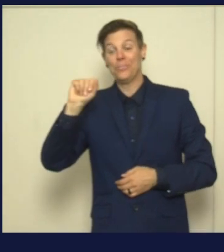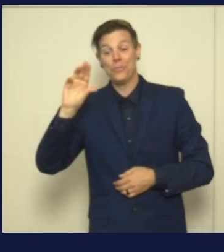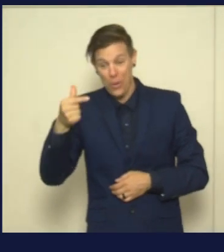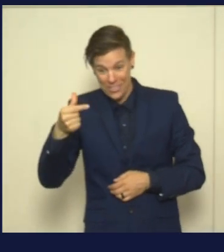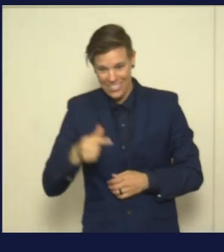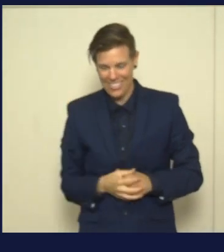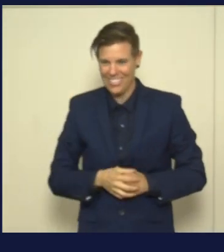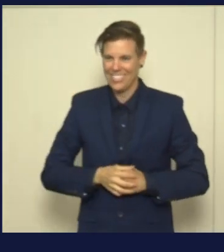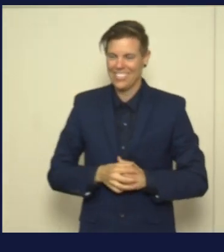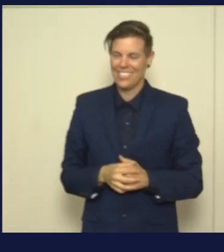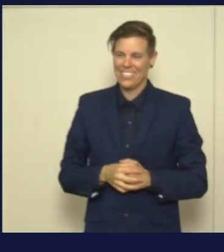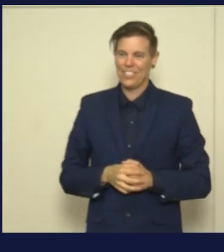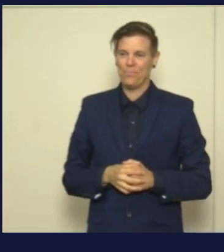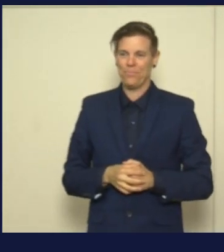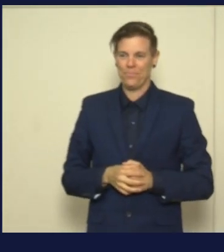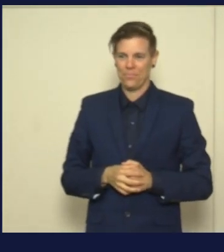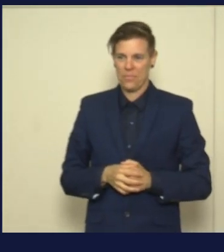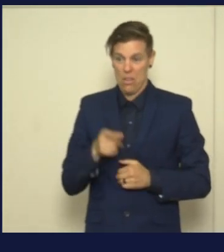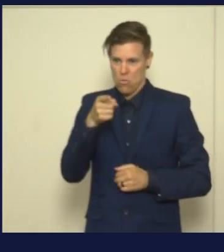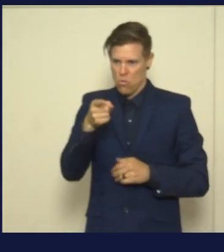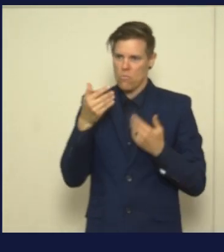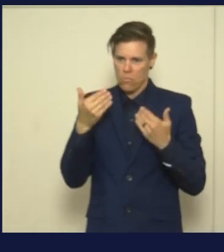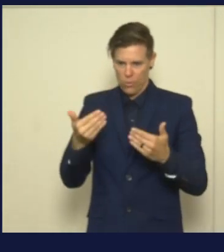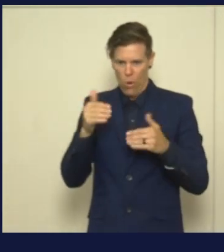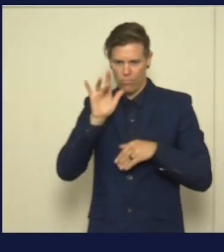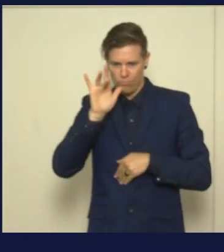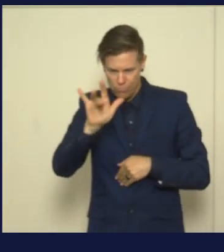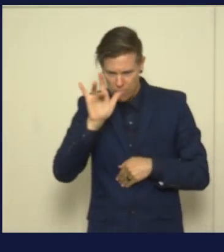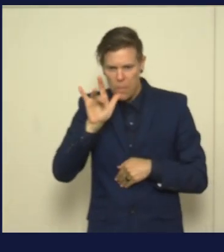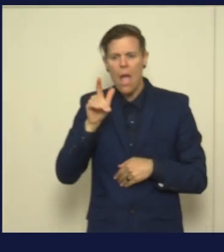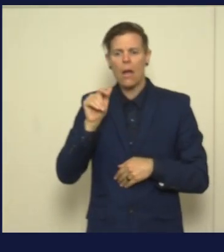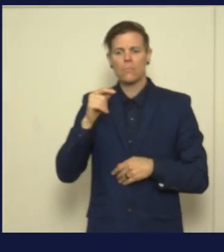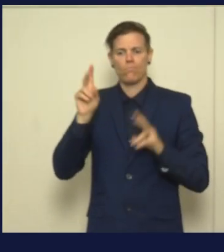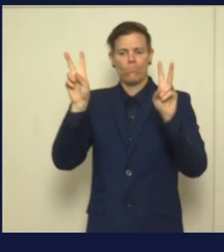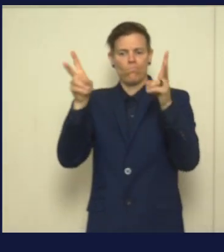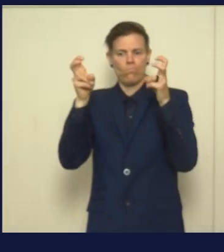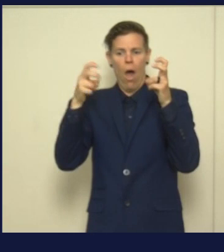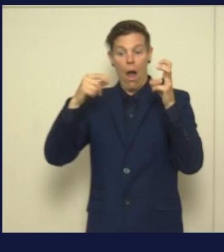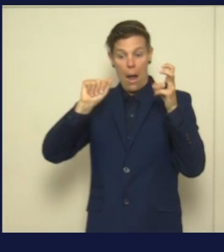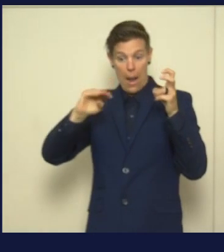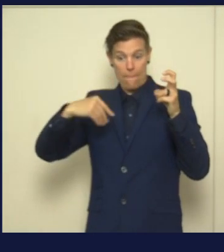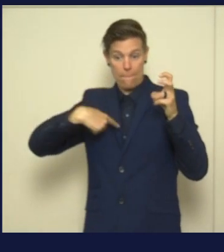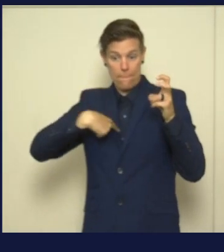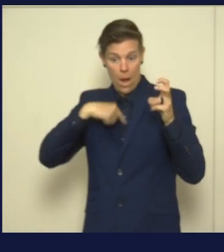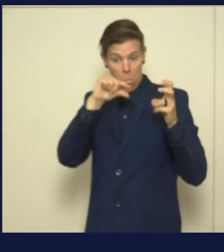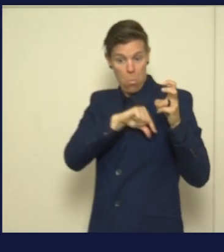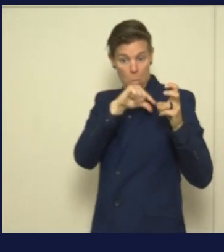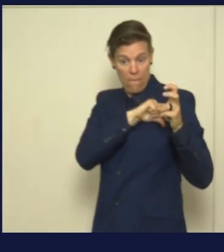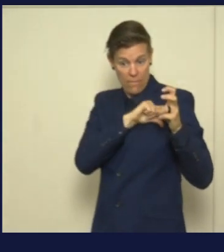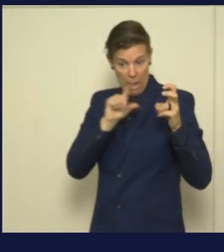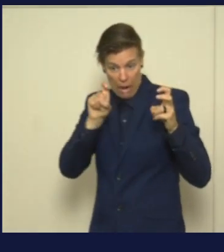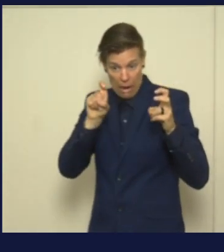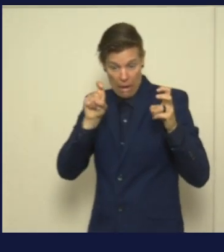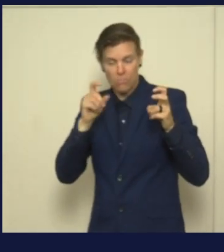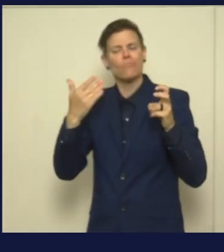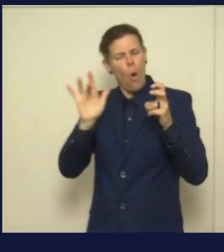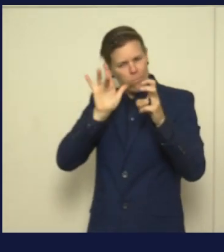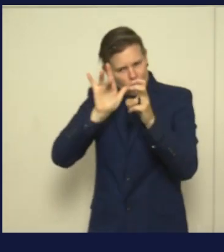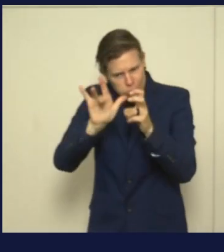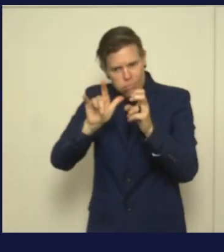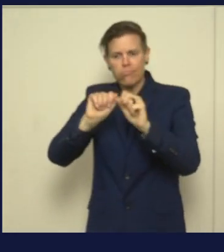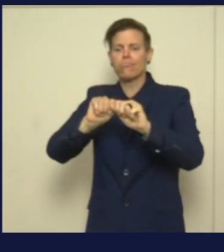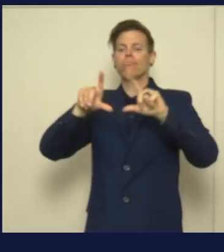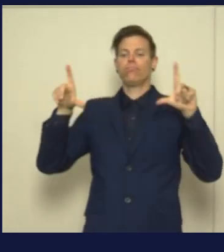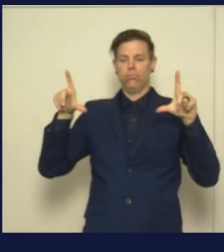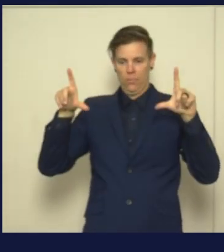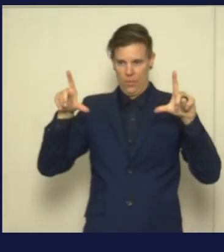nmeced.org. Click Am I Eligible? Or you can call us at 800-691 9067, and I'm going to